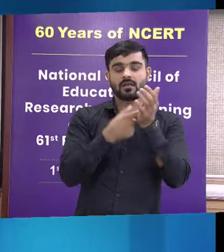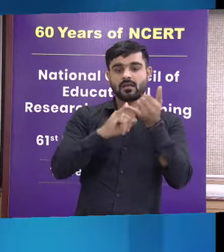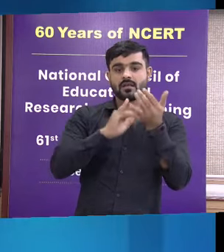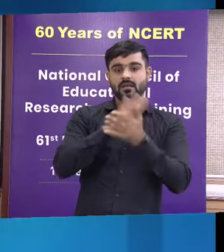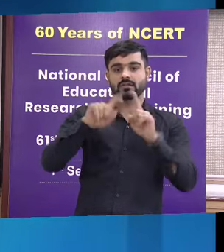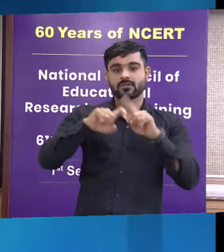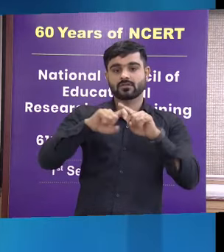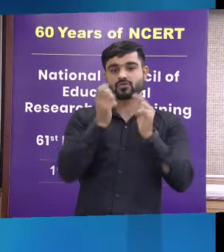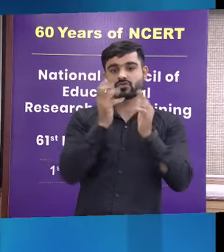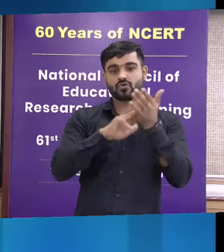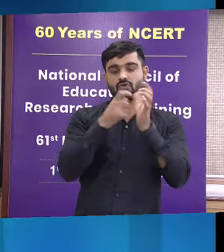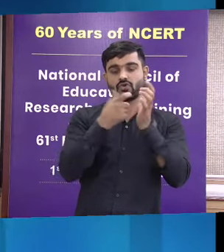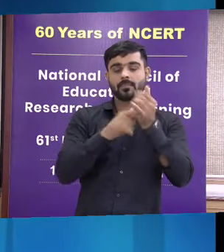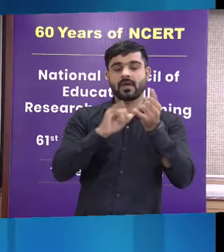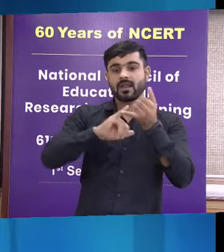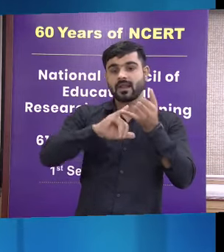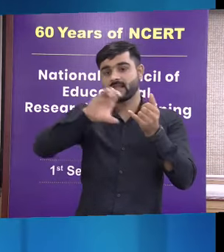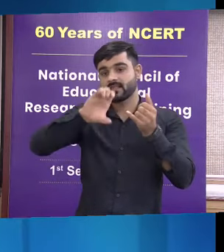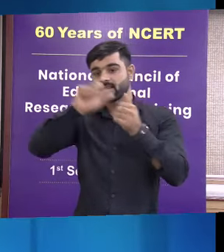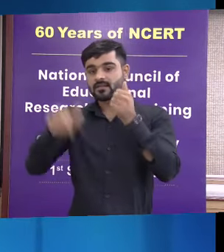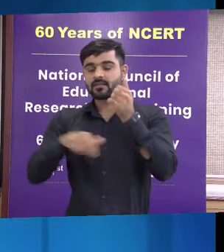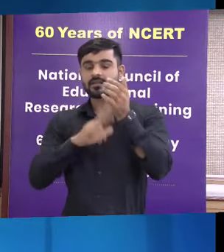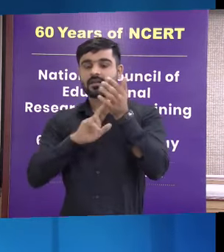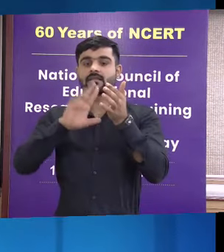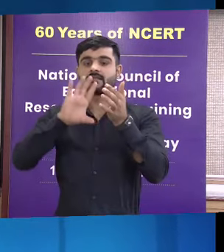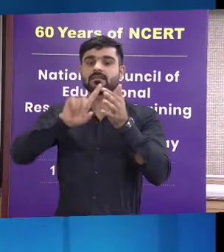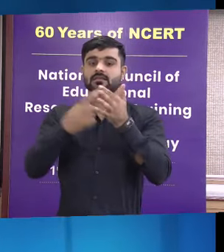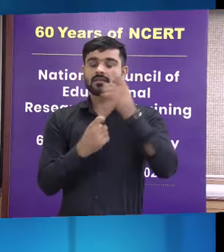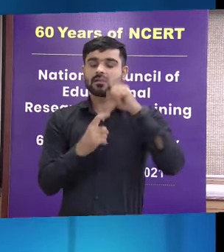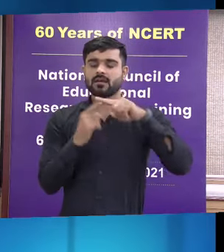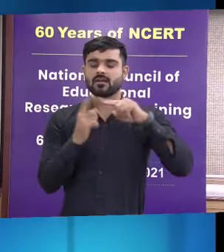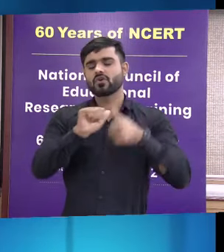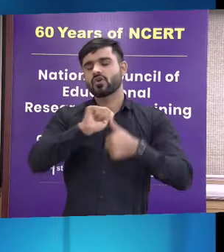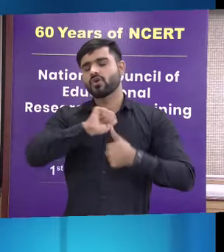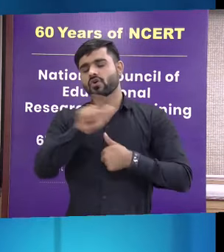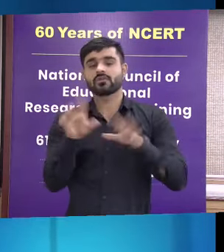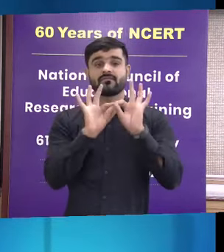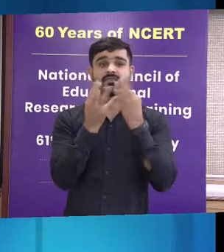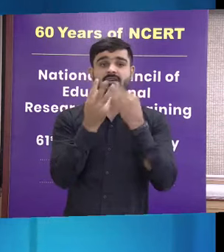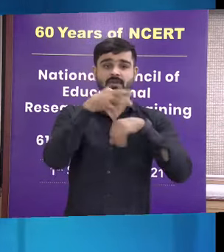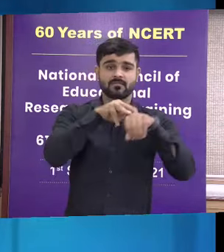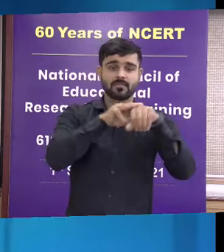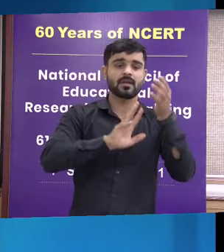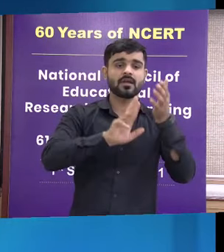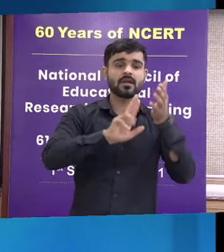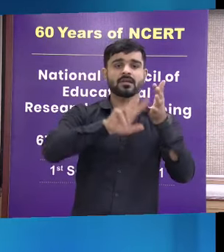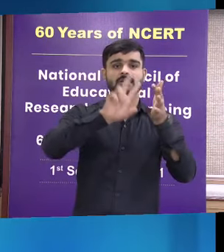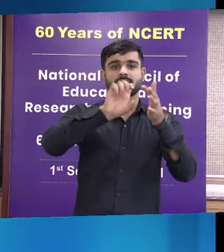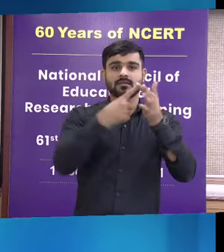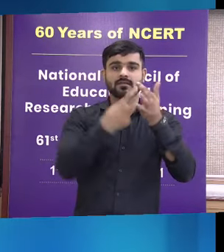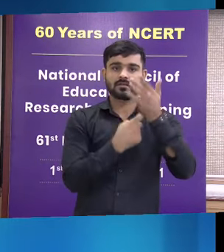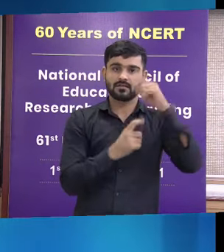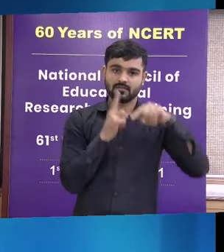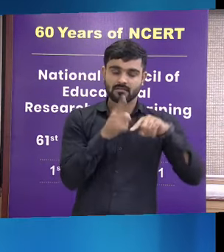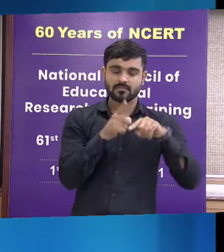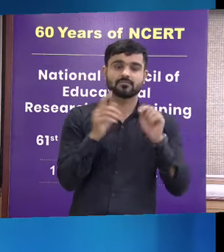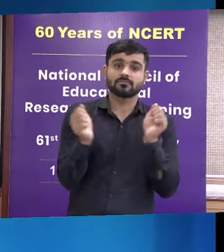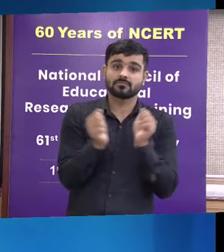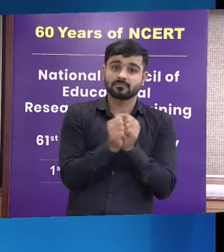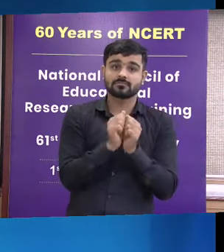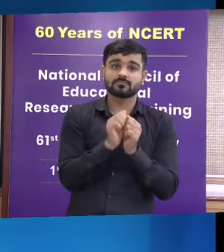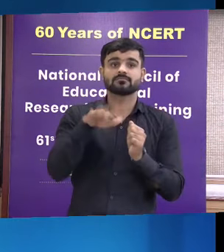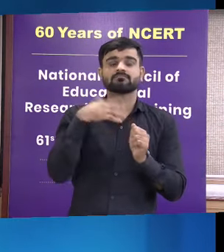Kumar, Secretary NCERT, all the family members of the NCERT, along with